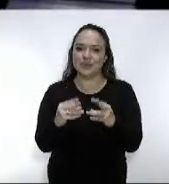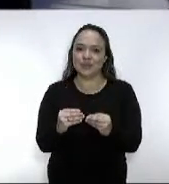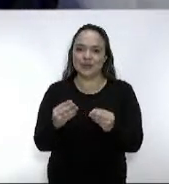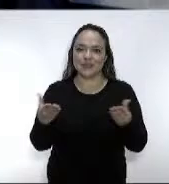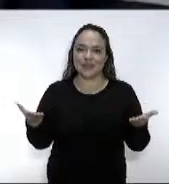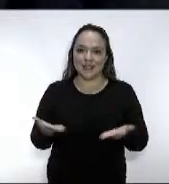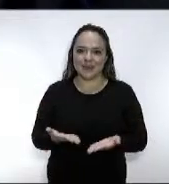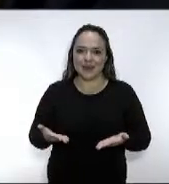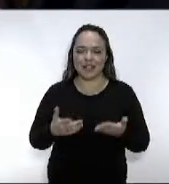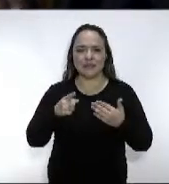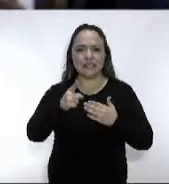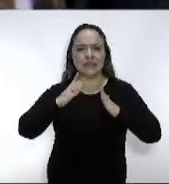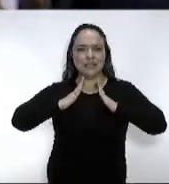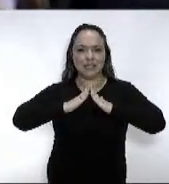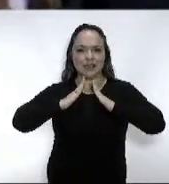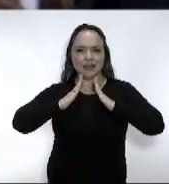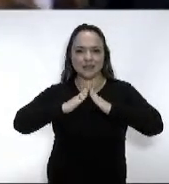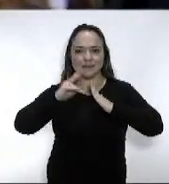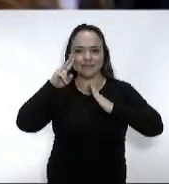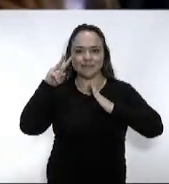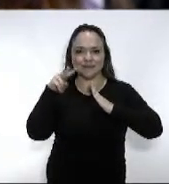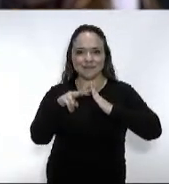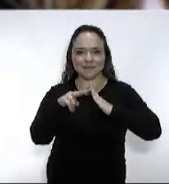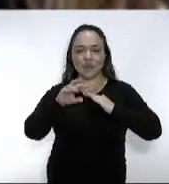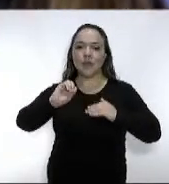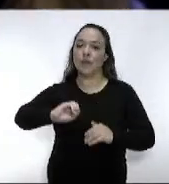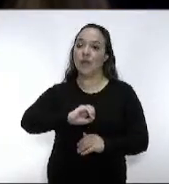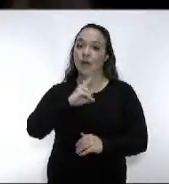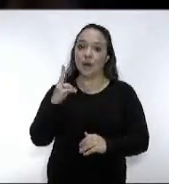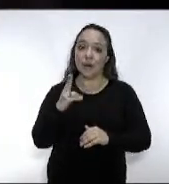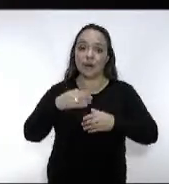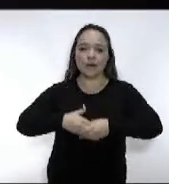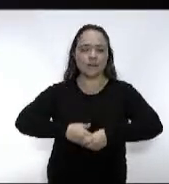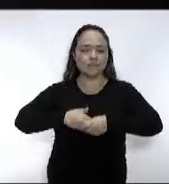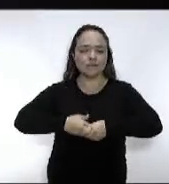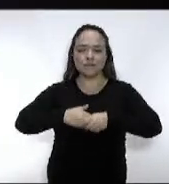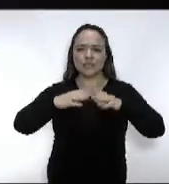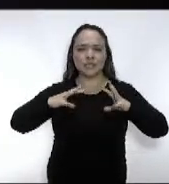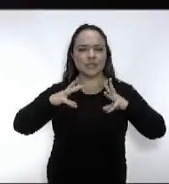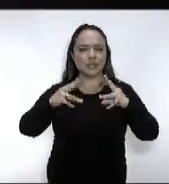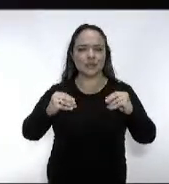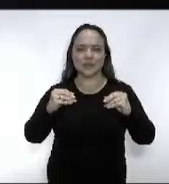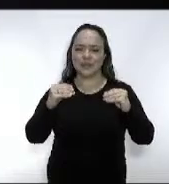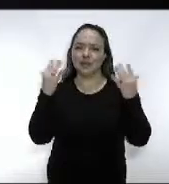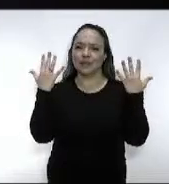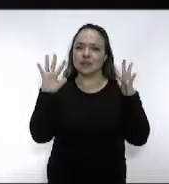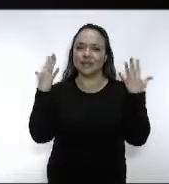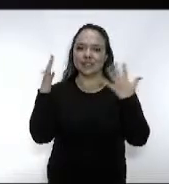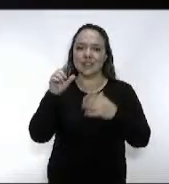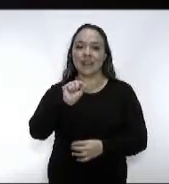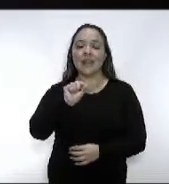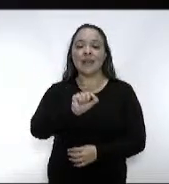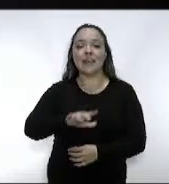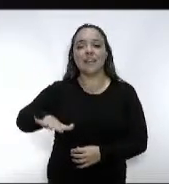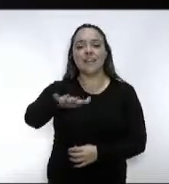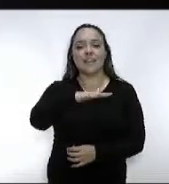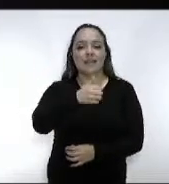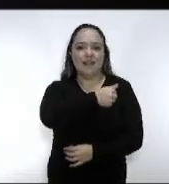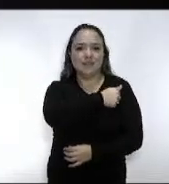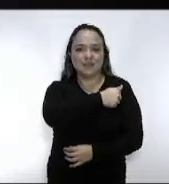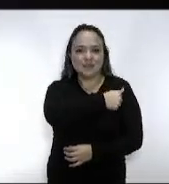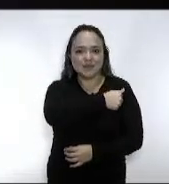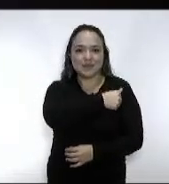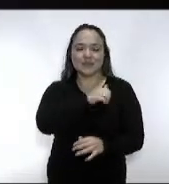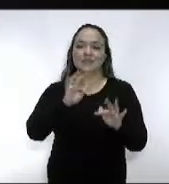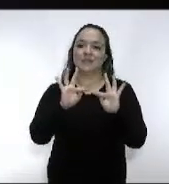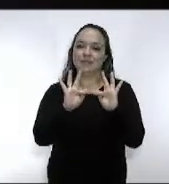everybody who is following this event, whether it be at home, but fundamentally a very, very special greeting